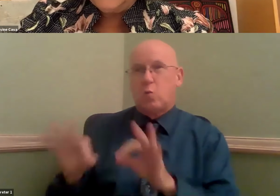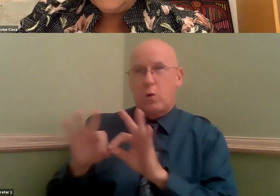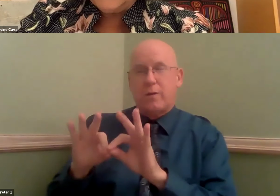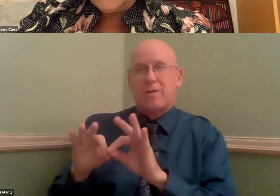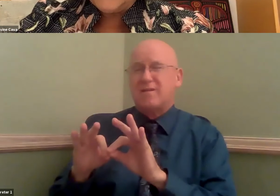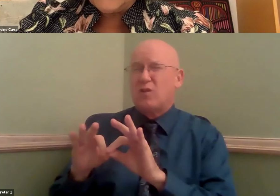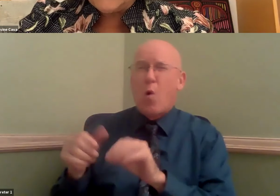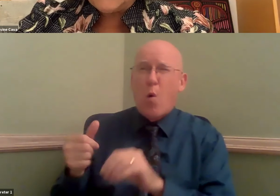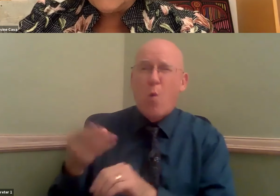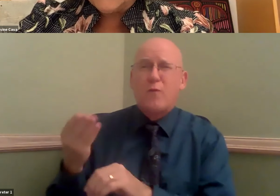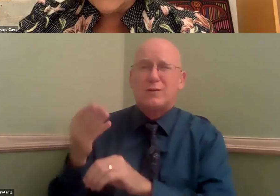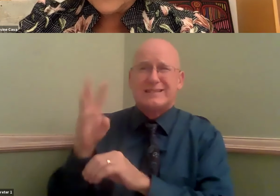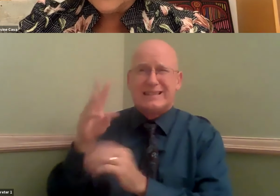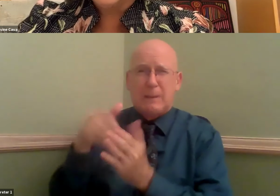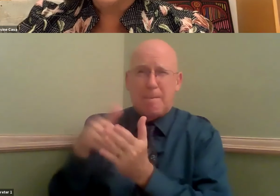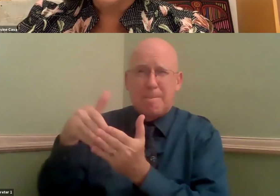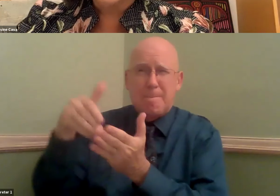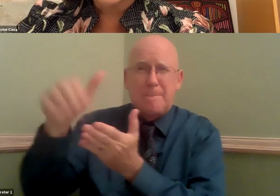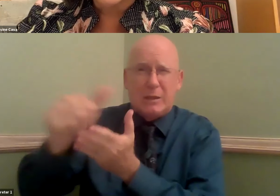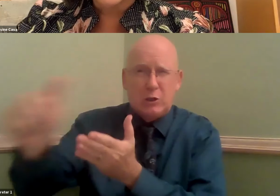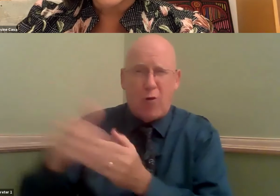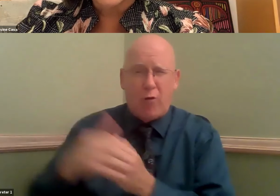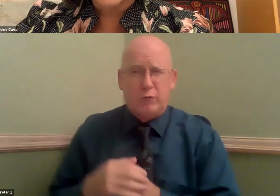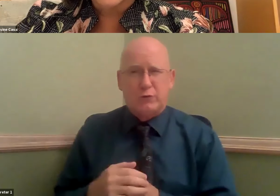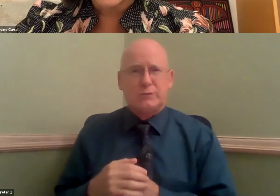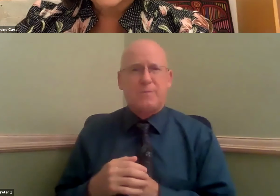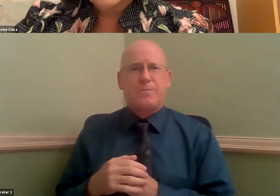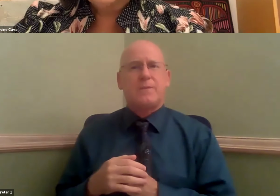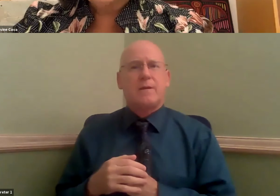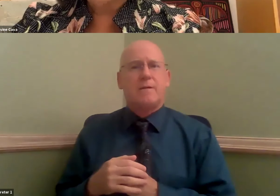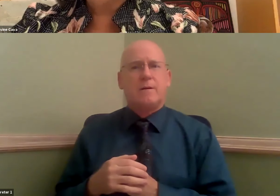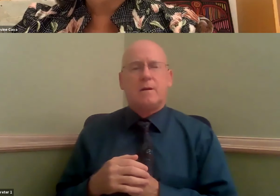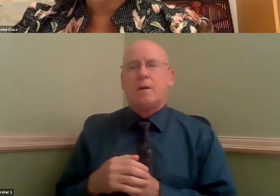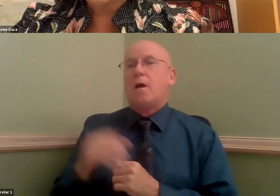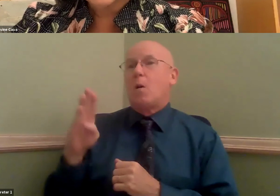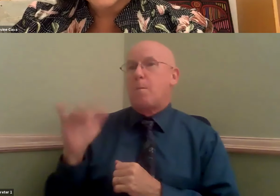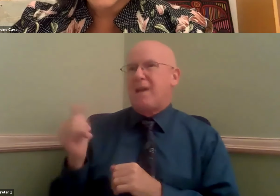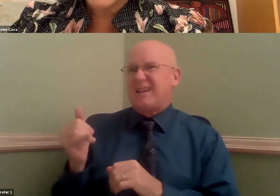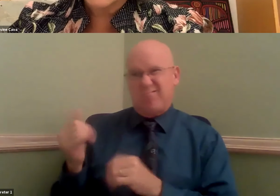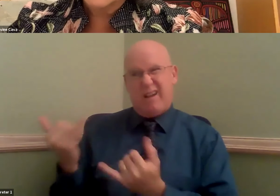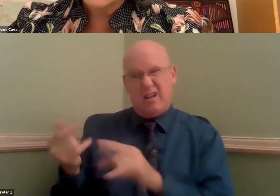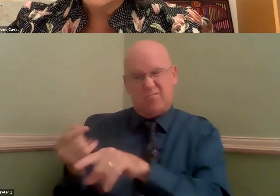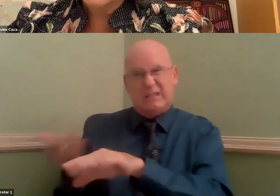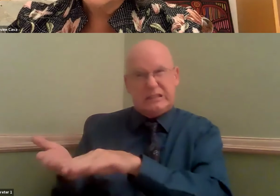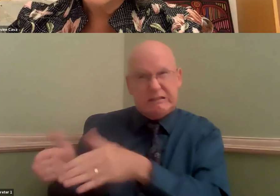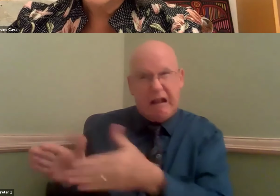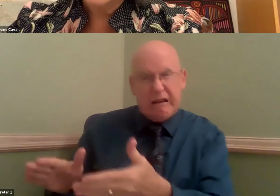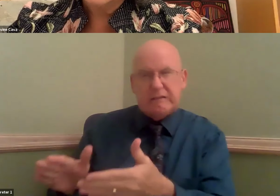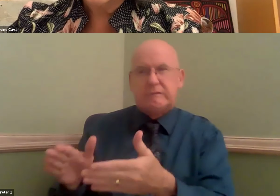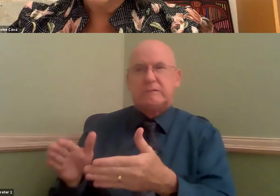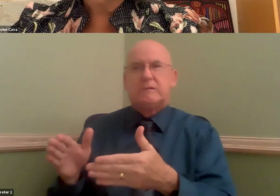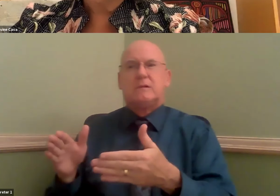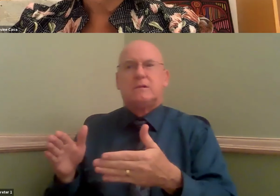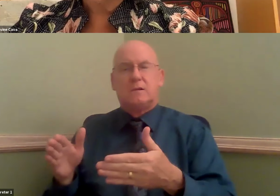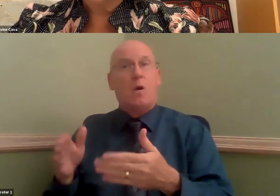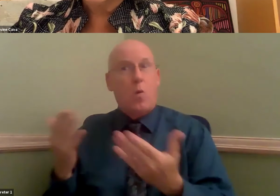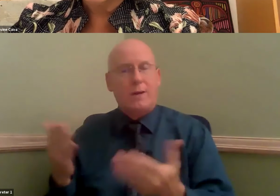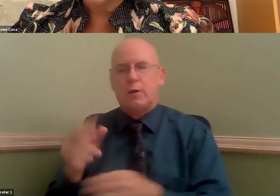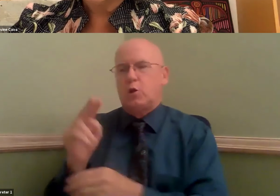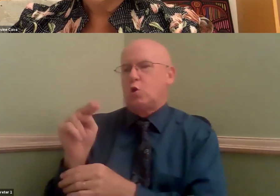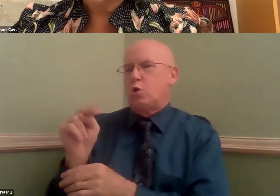services. A 2019 study by Miami-Dade County illustrated that the bay is dying and nutrient pollution is a leading cause